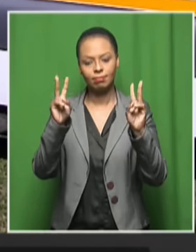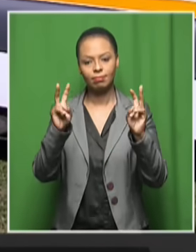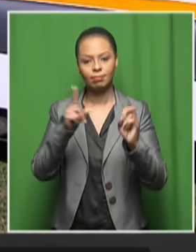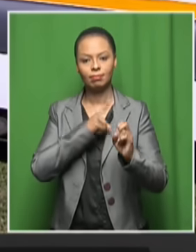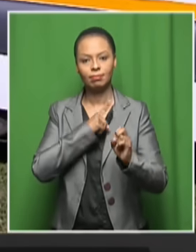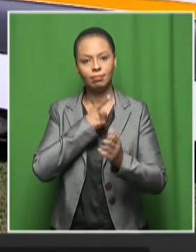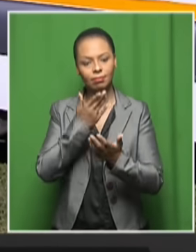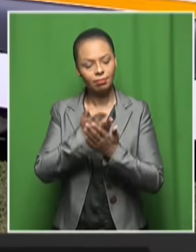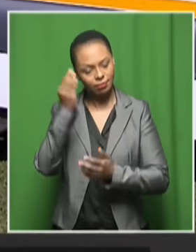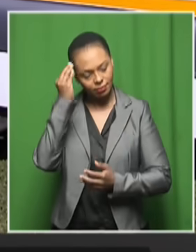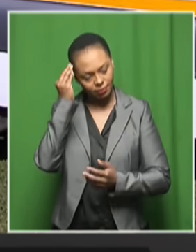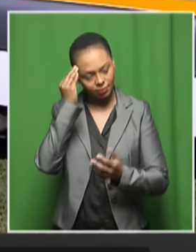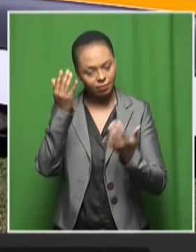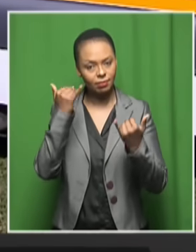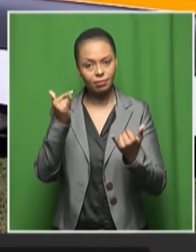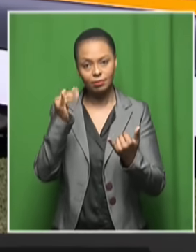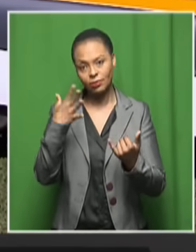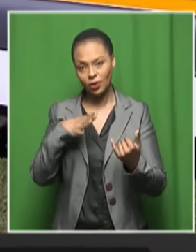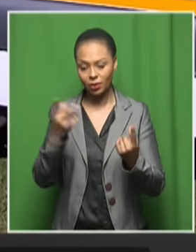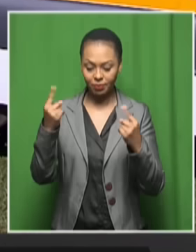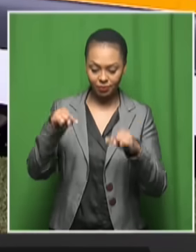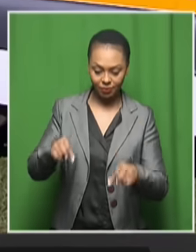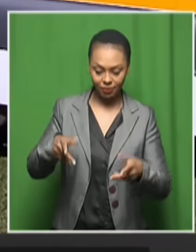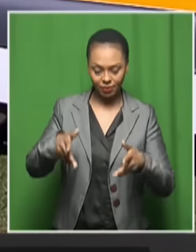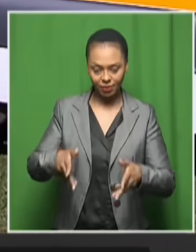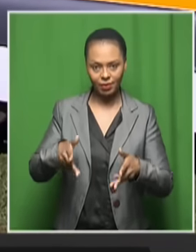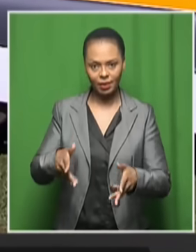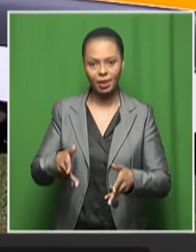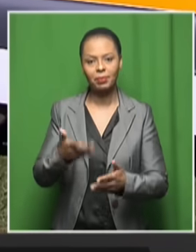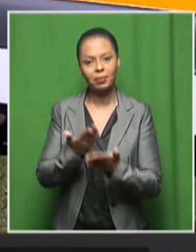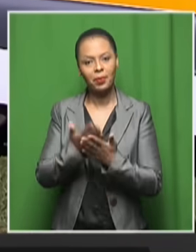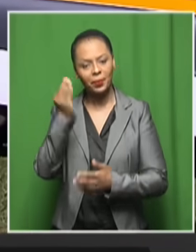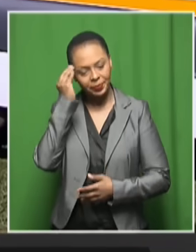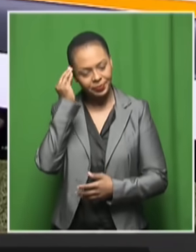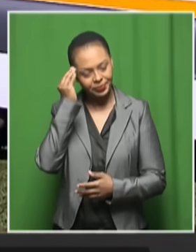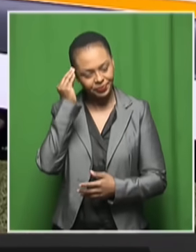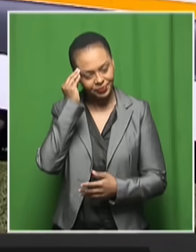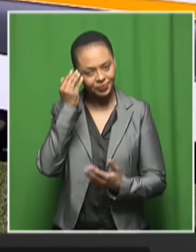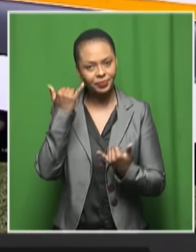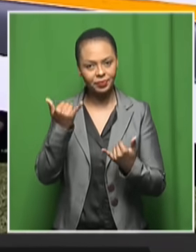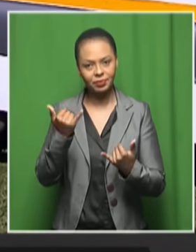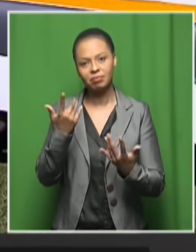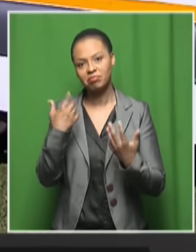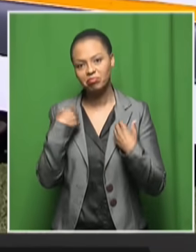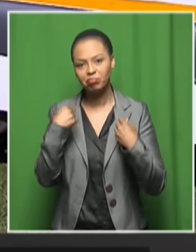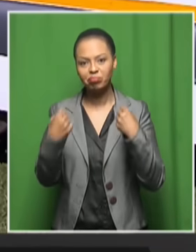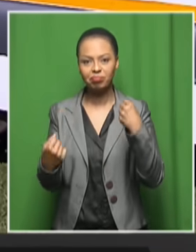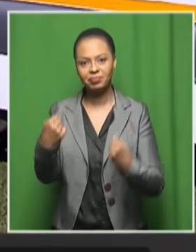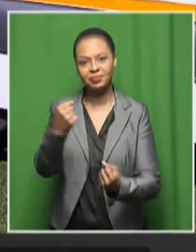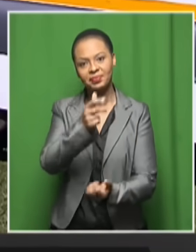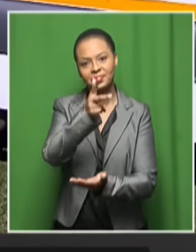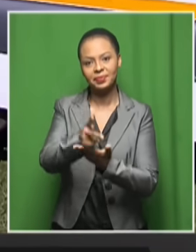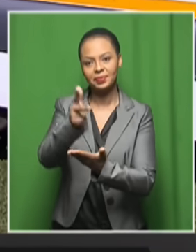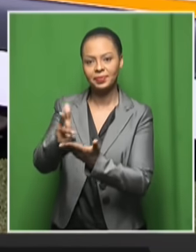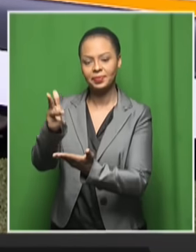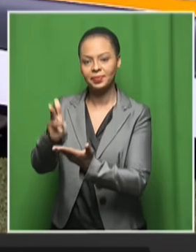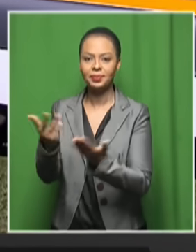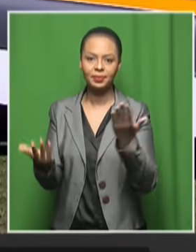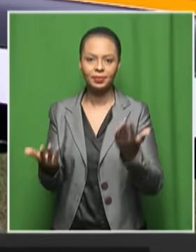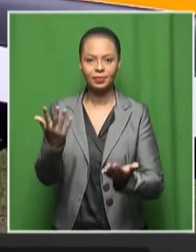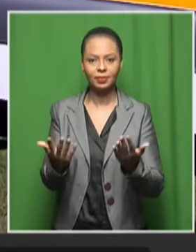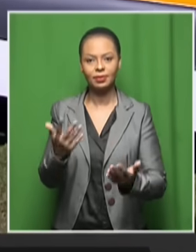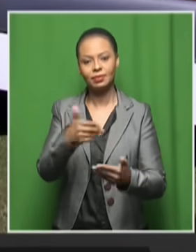to know if they want to come to Nasrec, they will be able to take their cars and park, and then they will have to take a